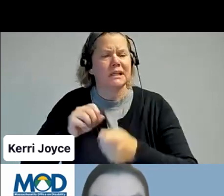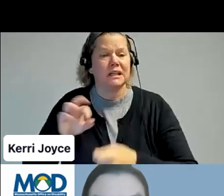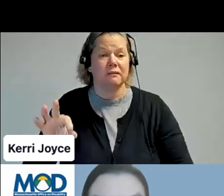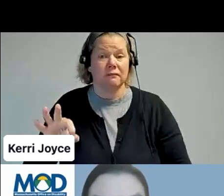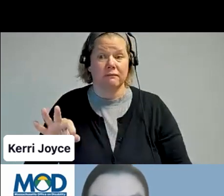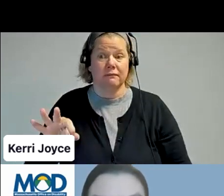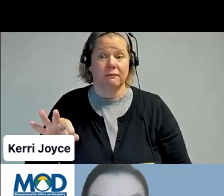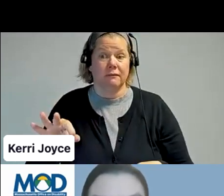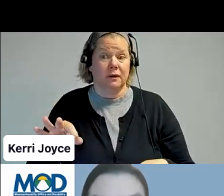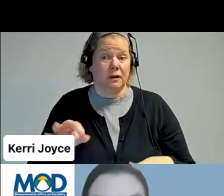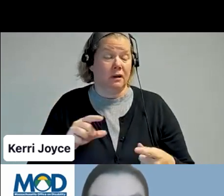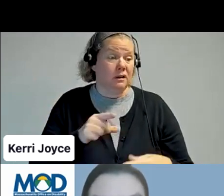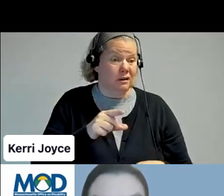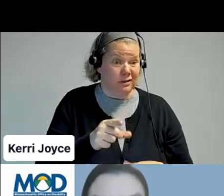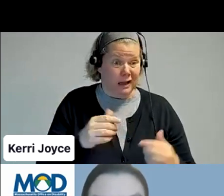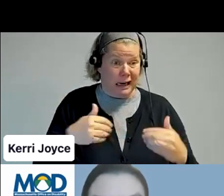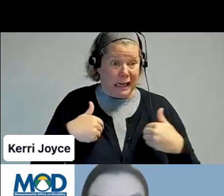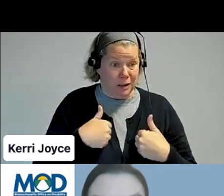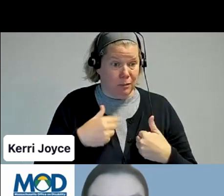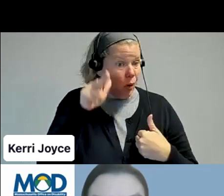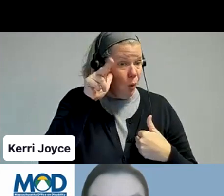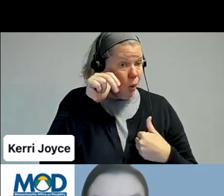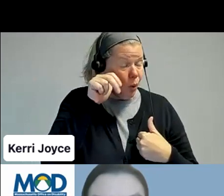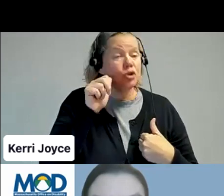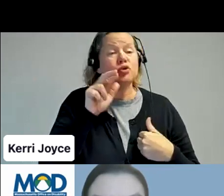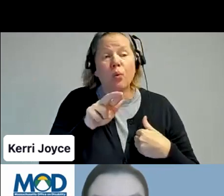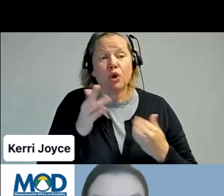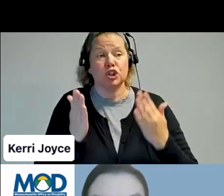horse or a service animal in training.